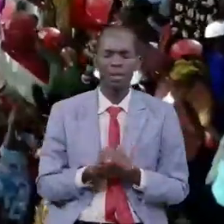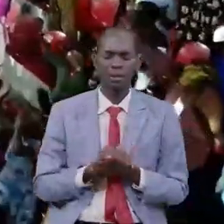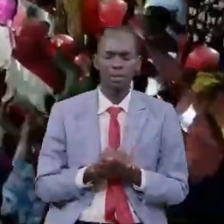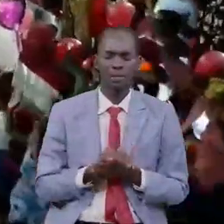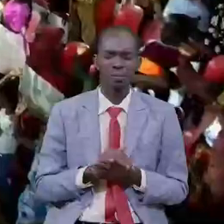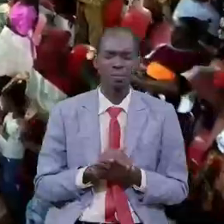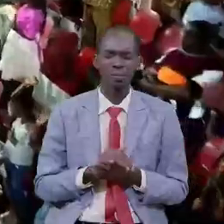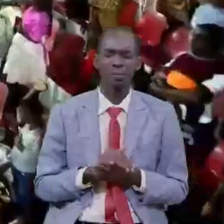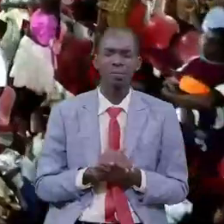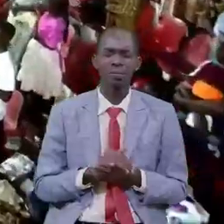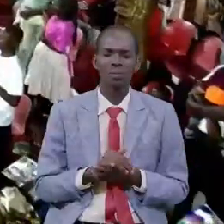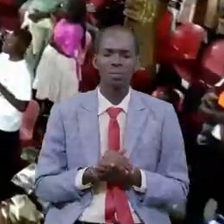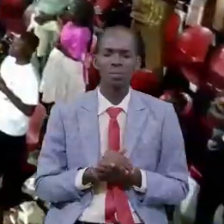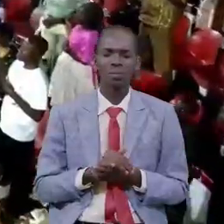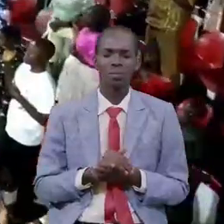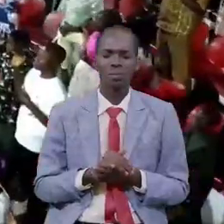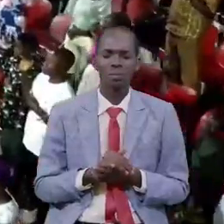au nom de Jésus-Christ.